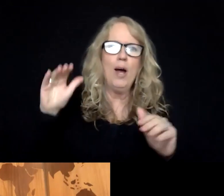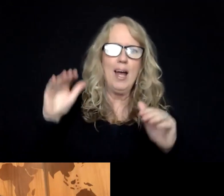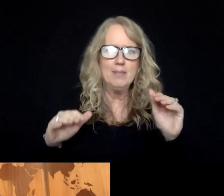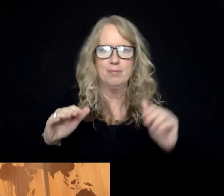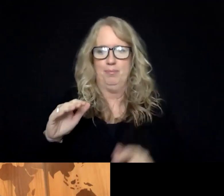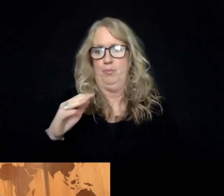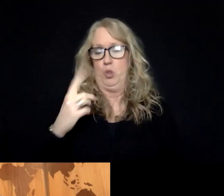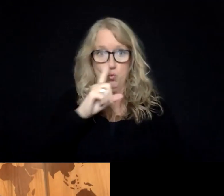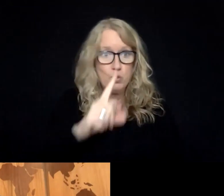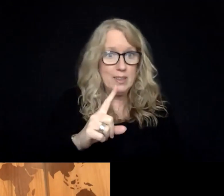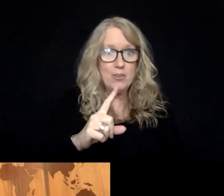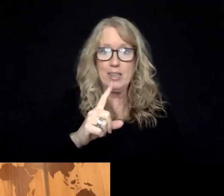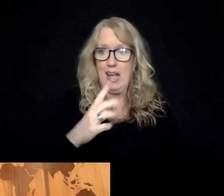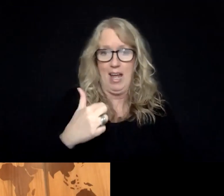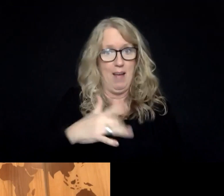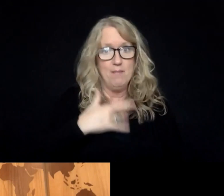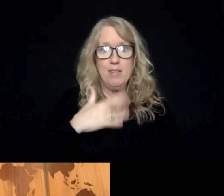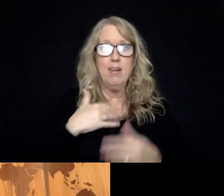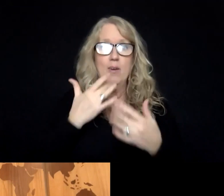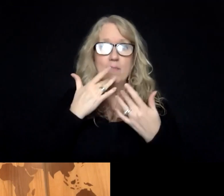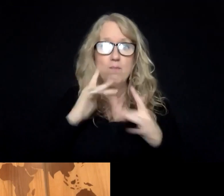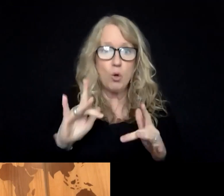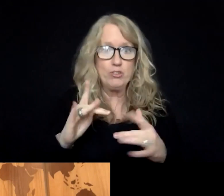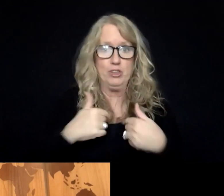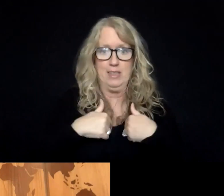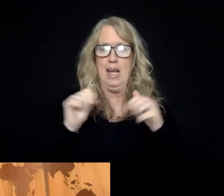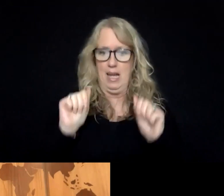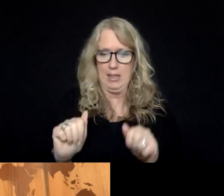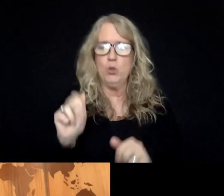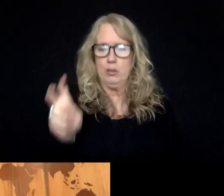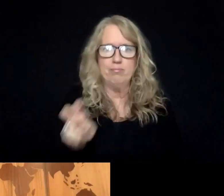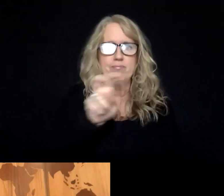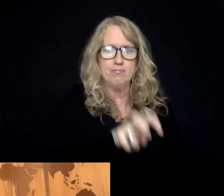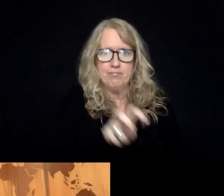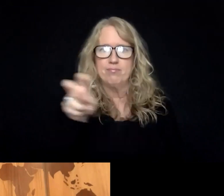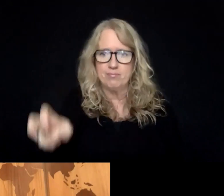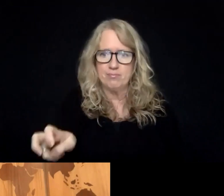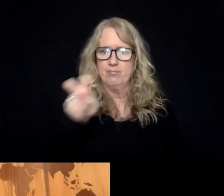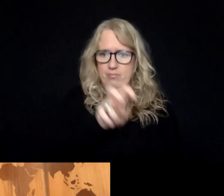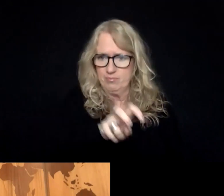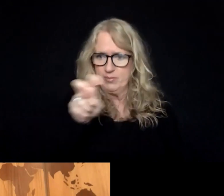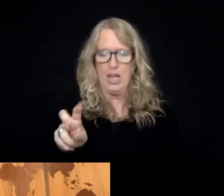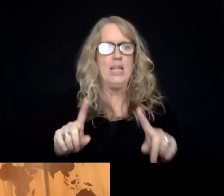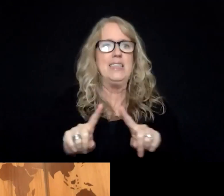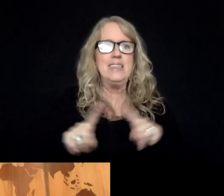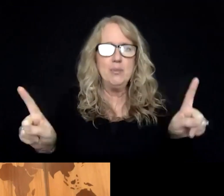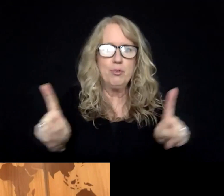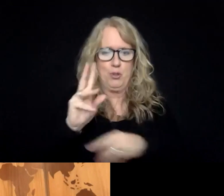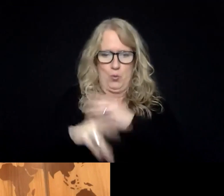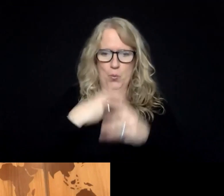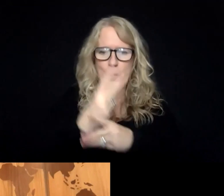very literal sense, I had the fortune of being able to jump back and forth between two very different worlds of